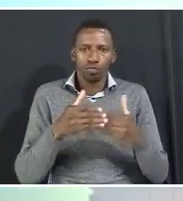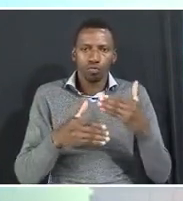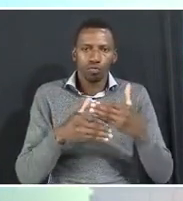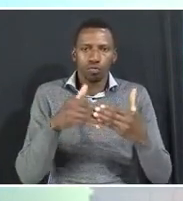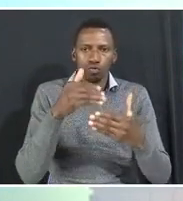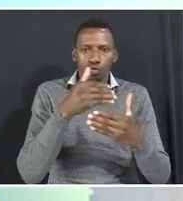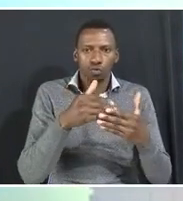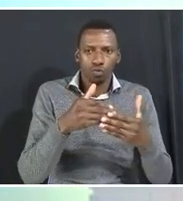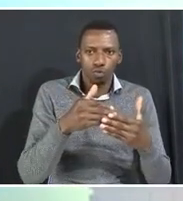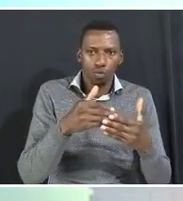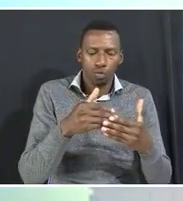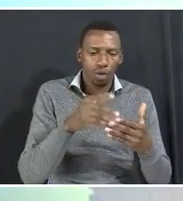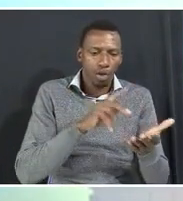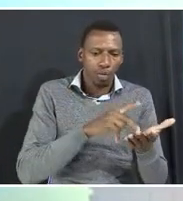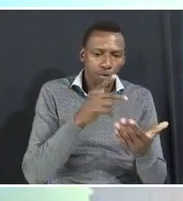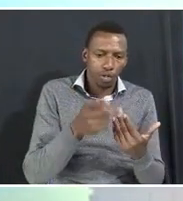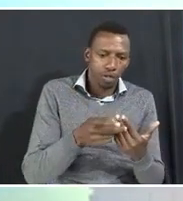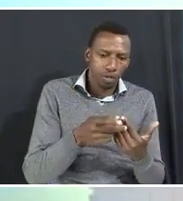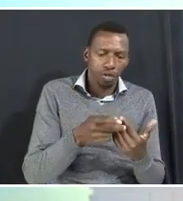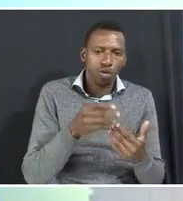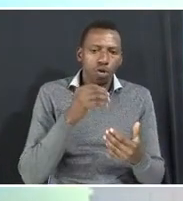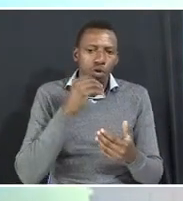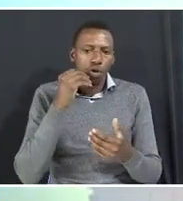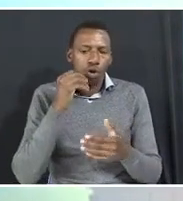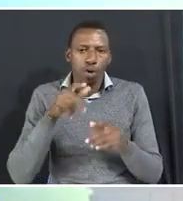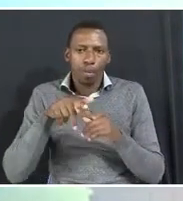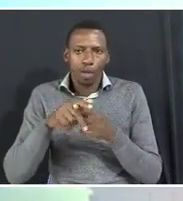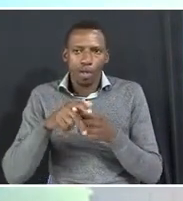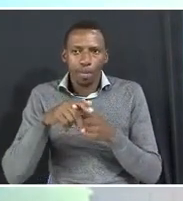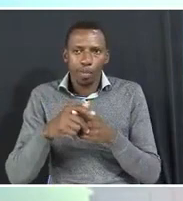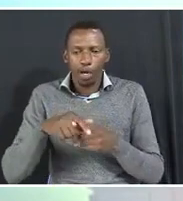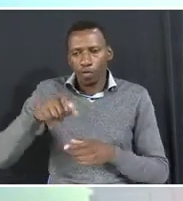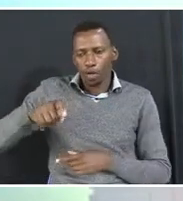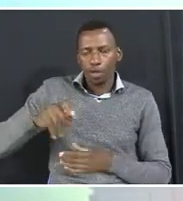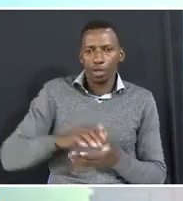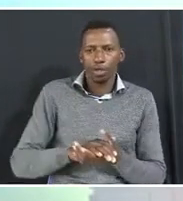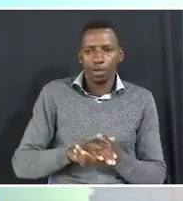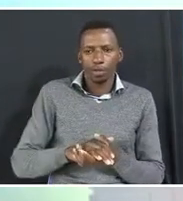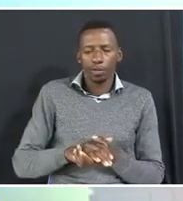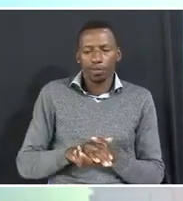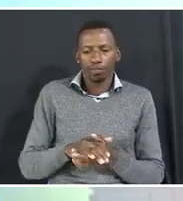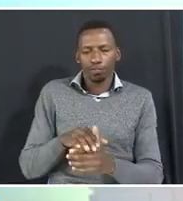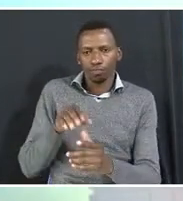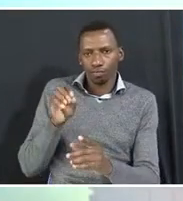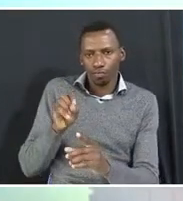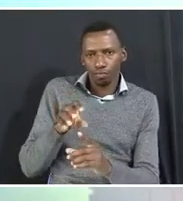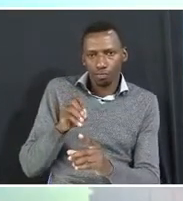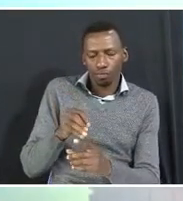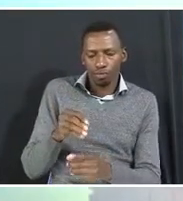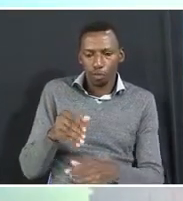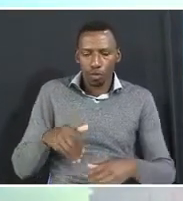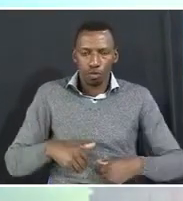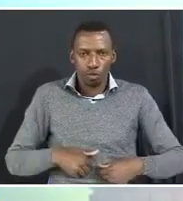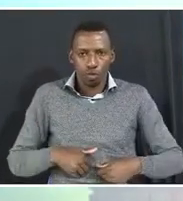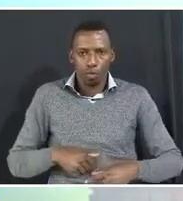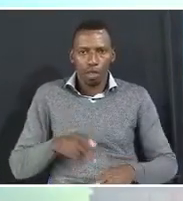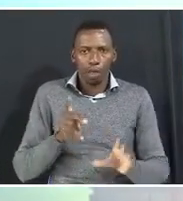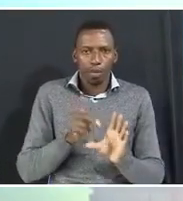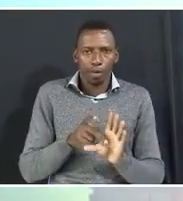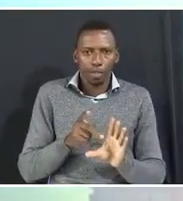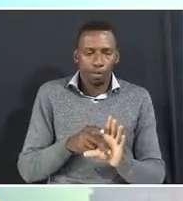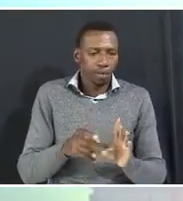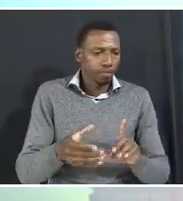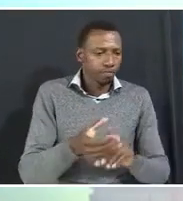home repairs of the needy, mentoring young men. participating in outreach programs aimed